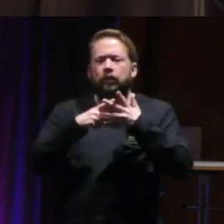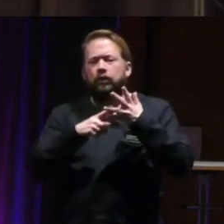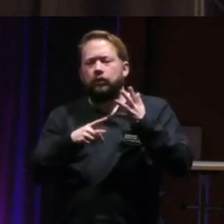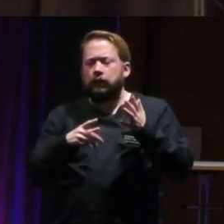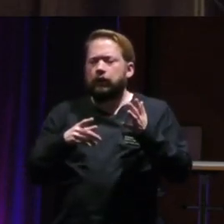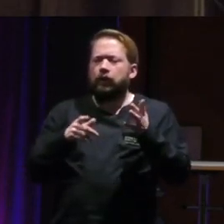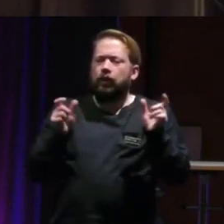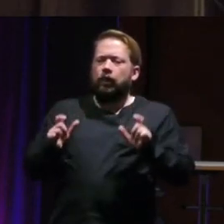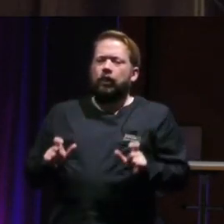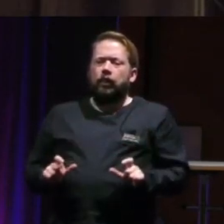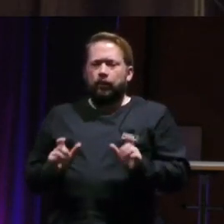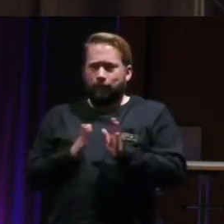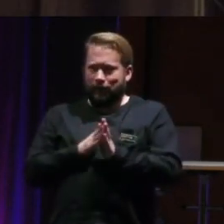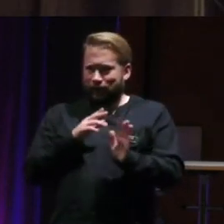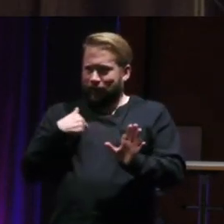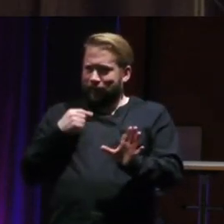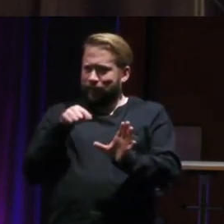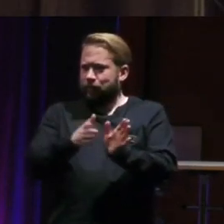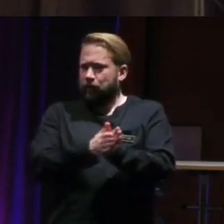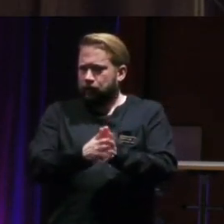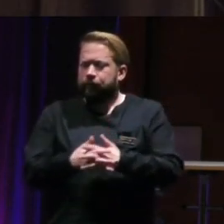of them even say that